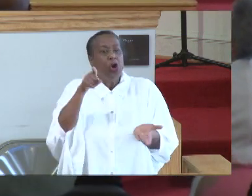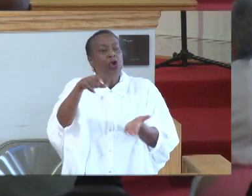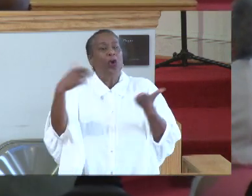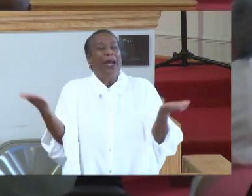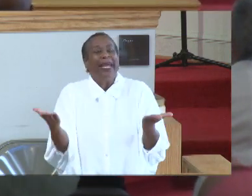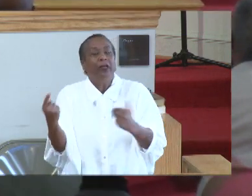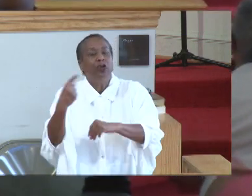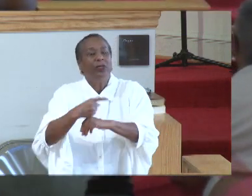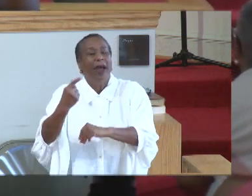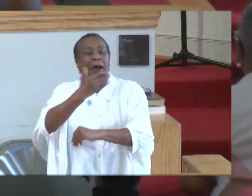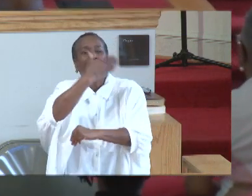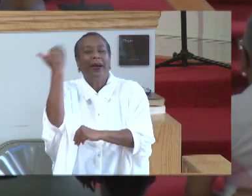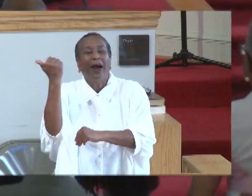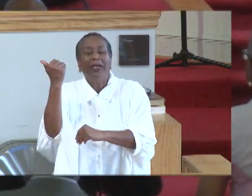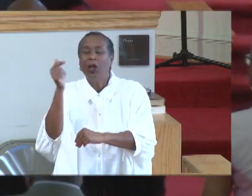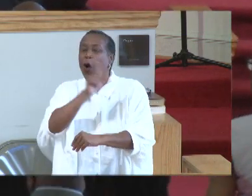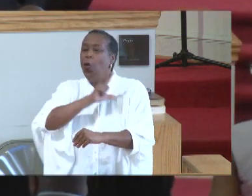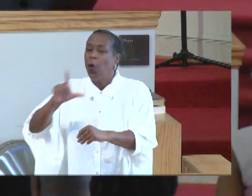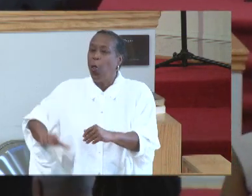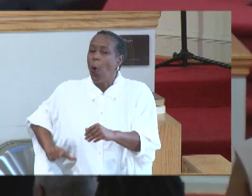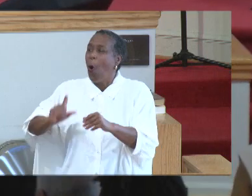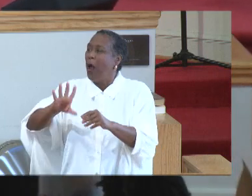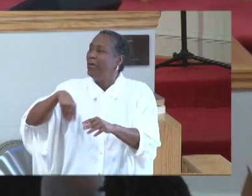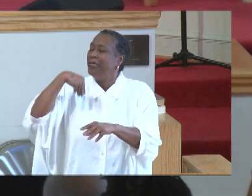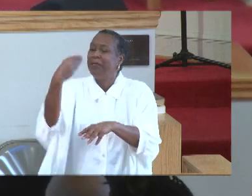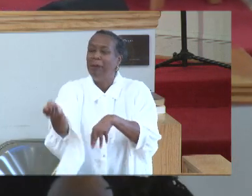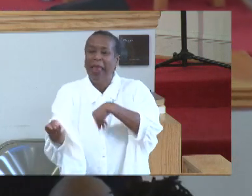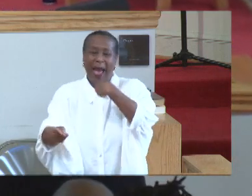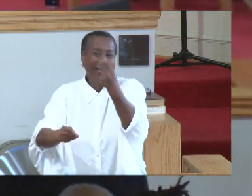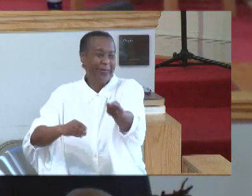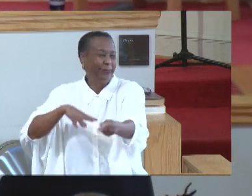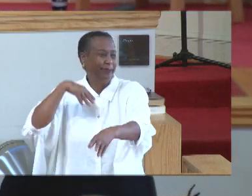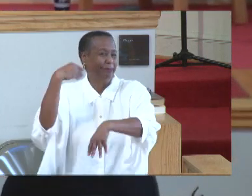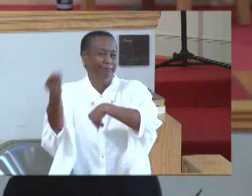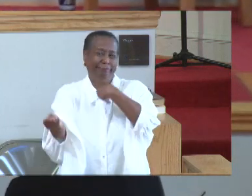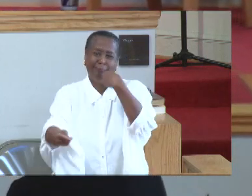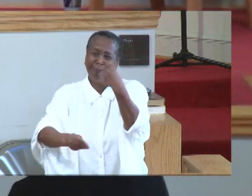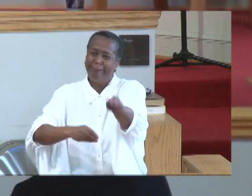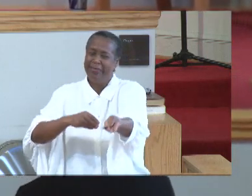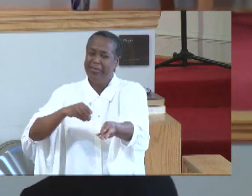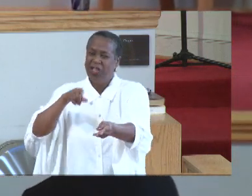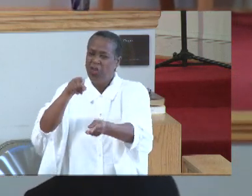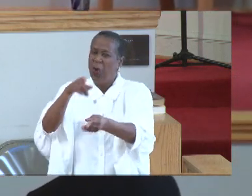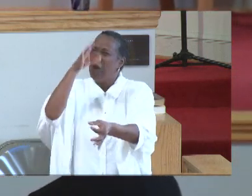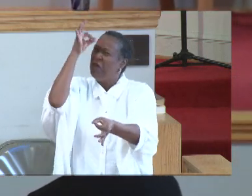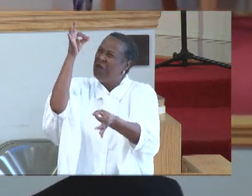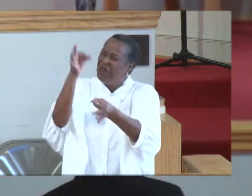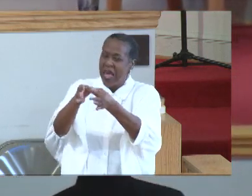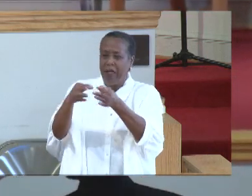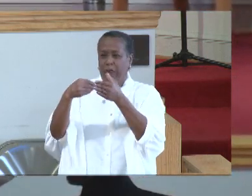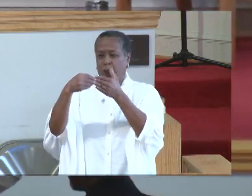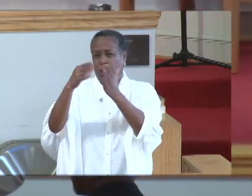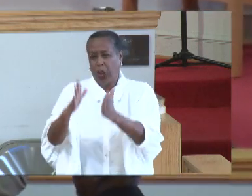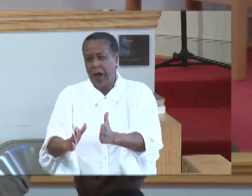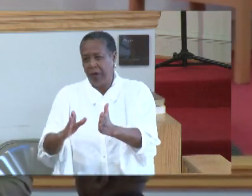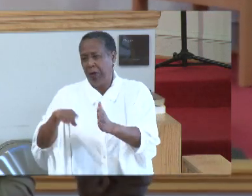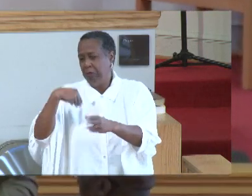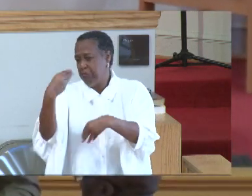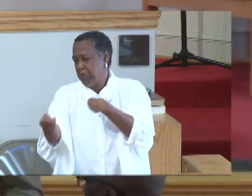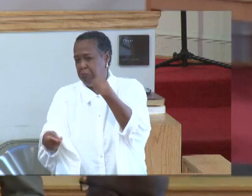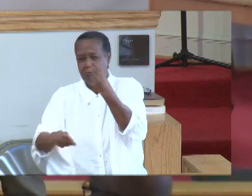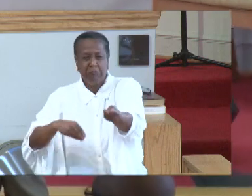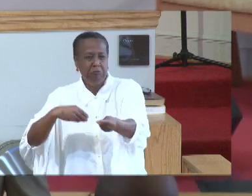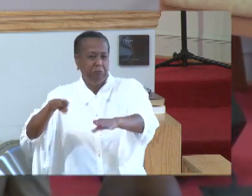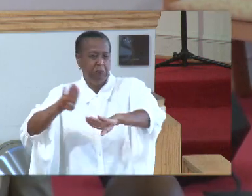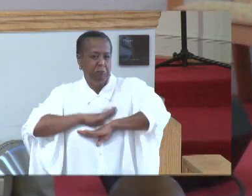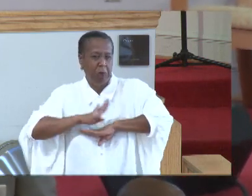here today because the Lord is supplying as a faithful shepherd all of your needs on a